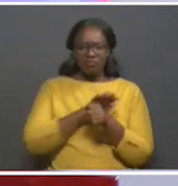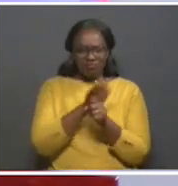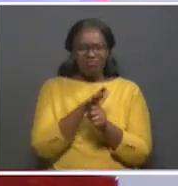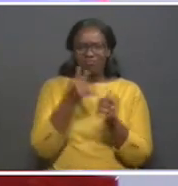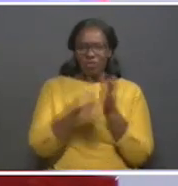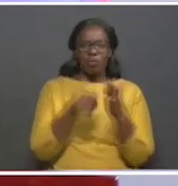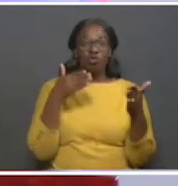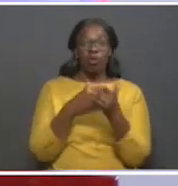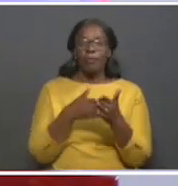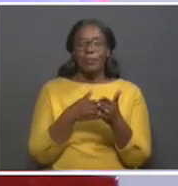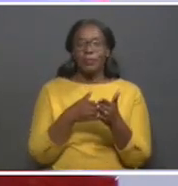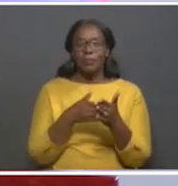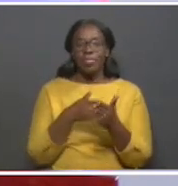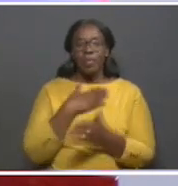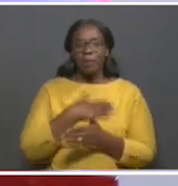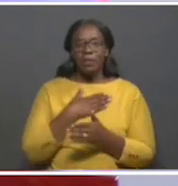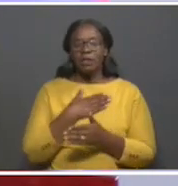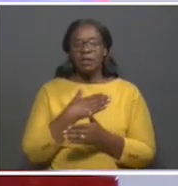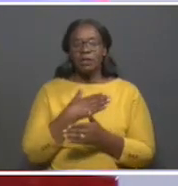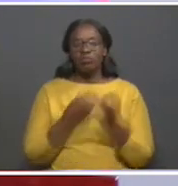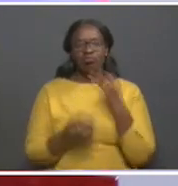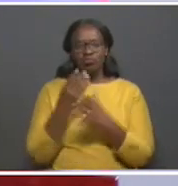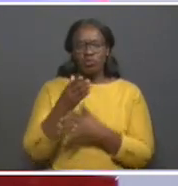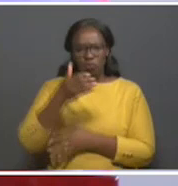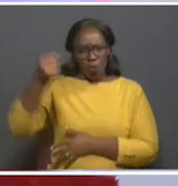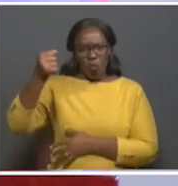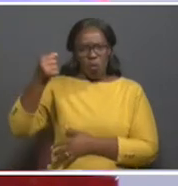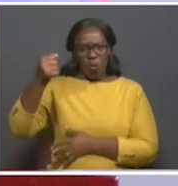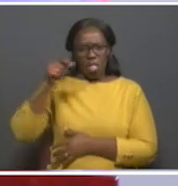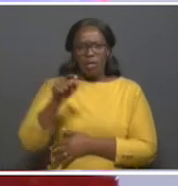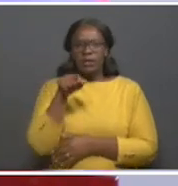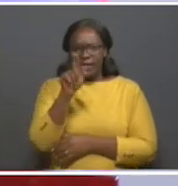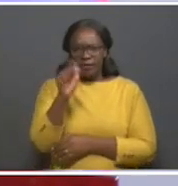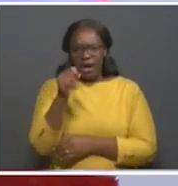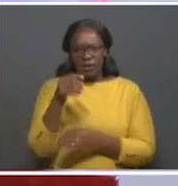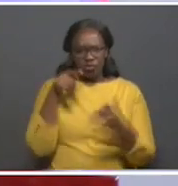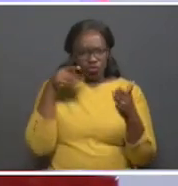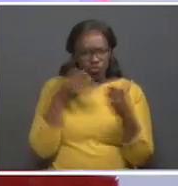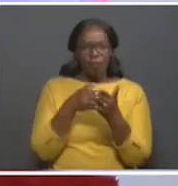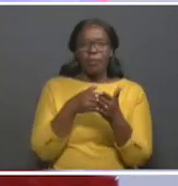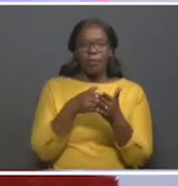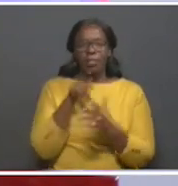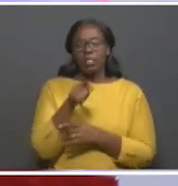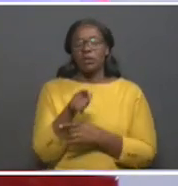cease. Put not even a pause button, Lord. Put a full stop on this thing.